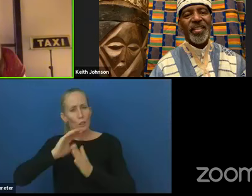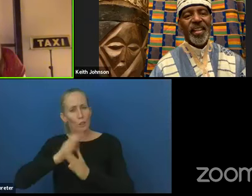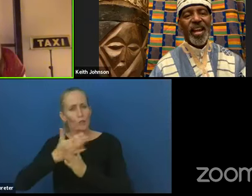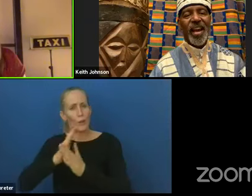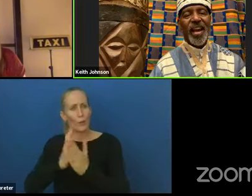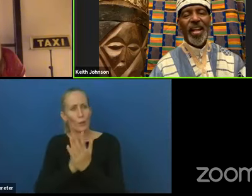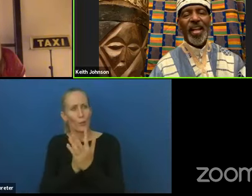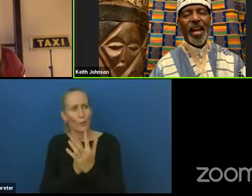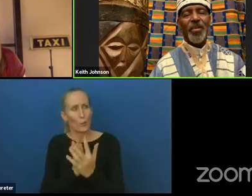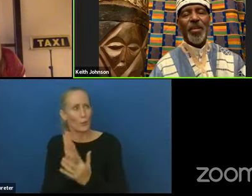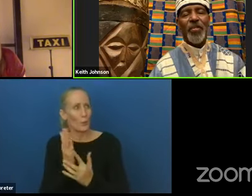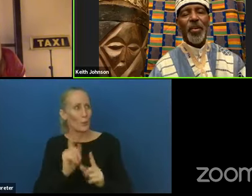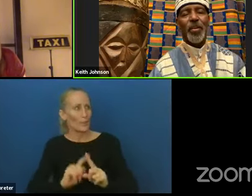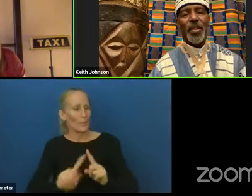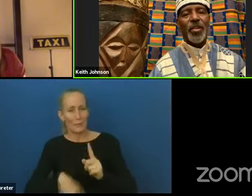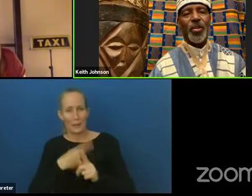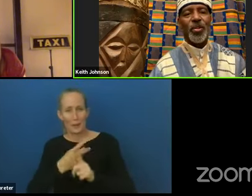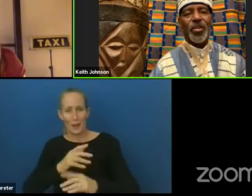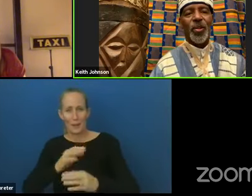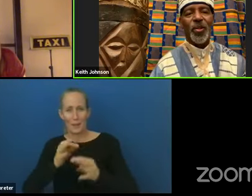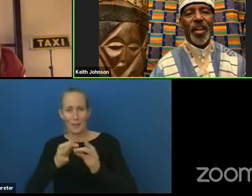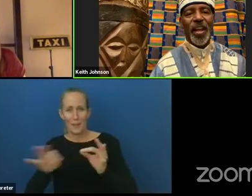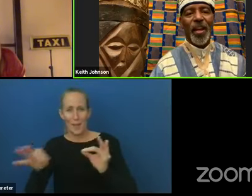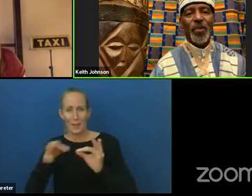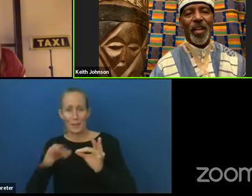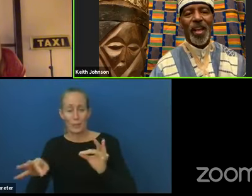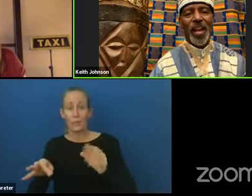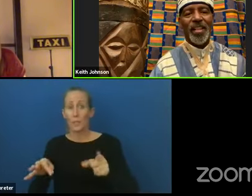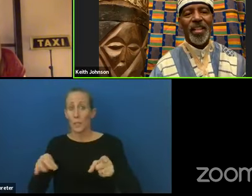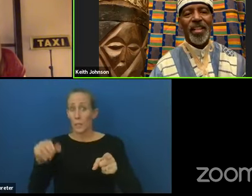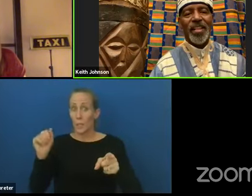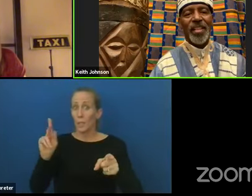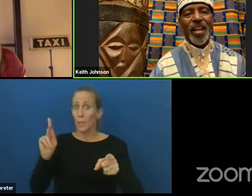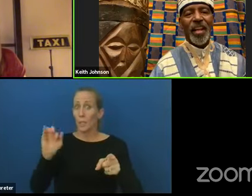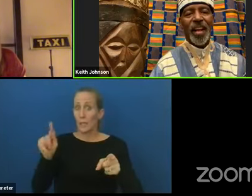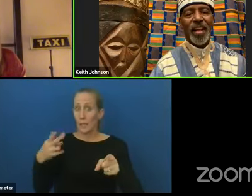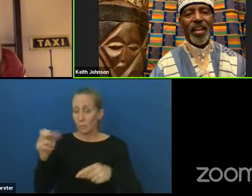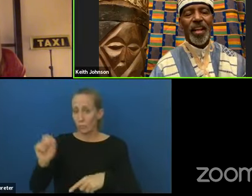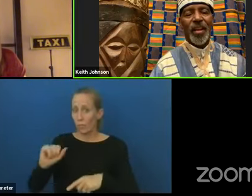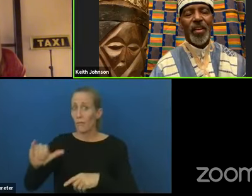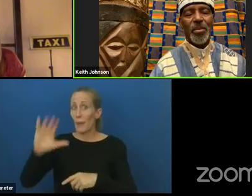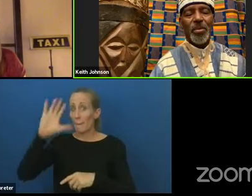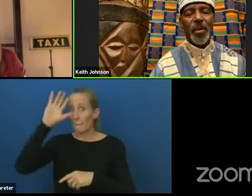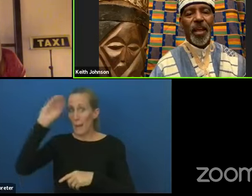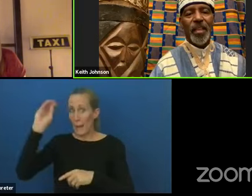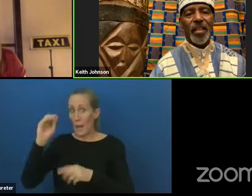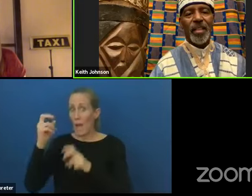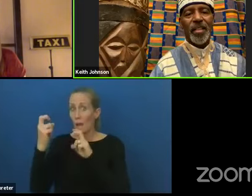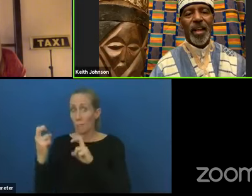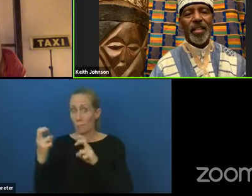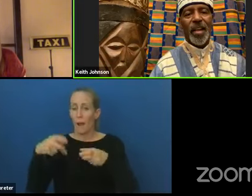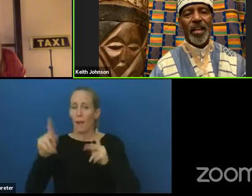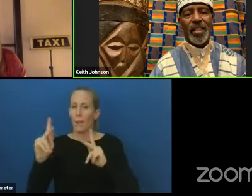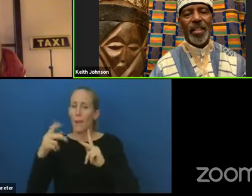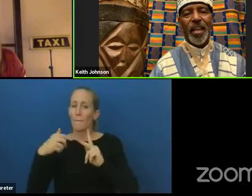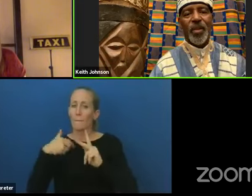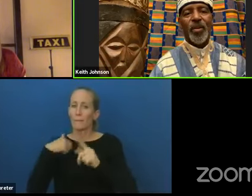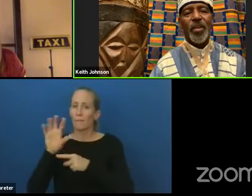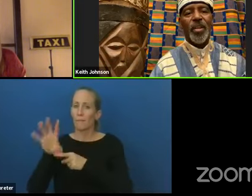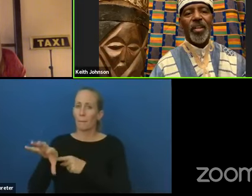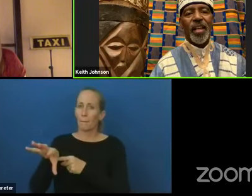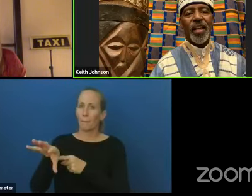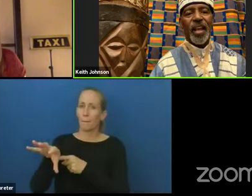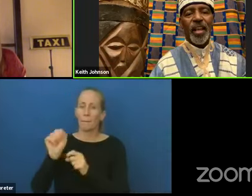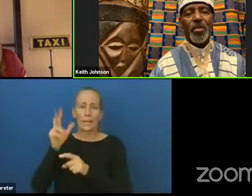language. Yeah, he let me film it too. So that helped a lot, that I could hear him playing the diatonic